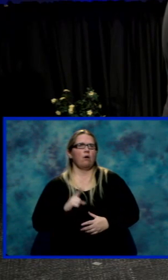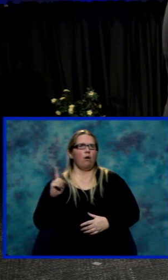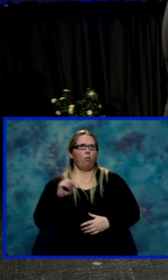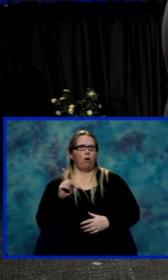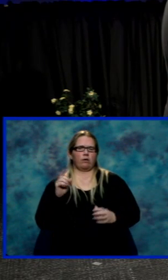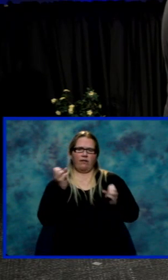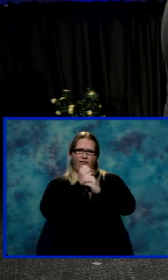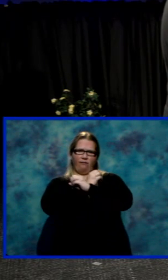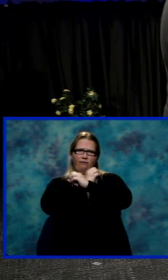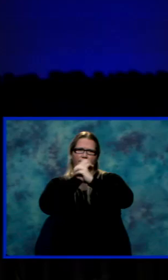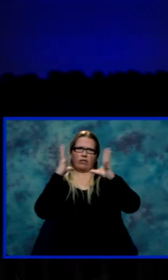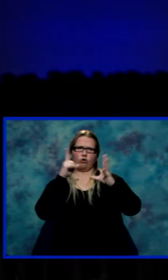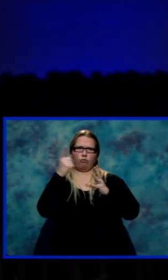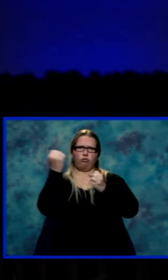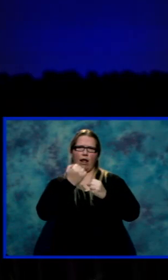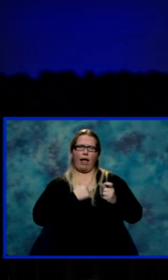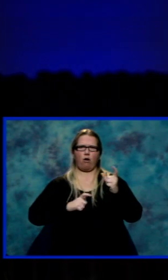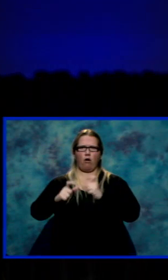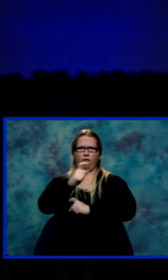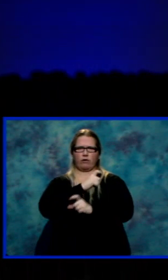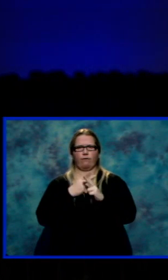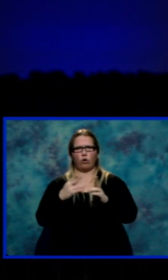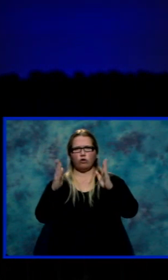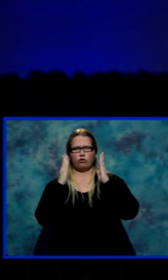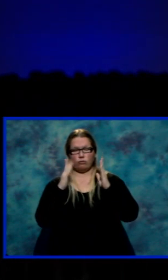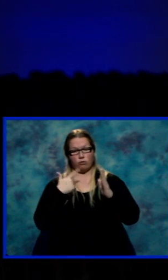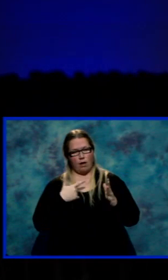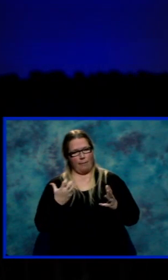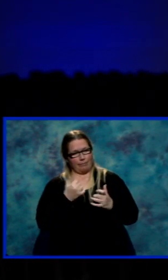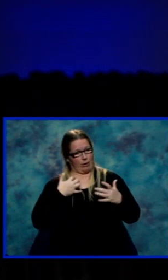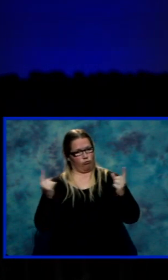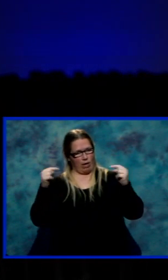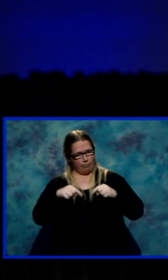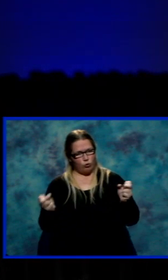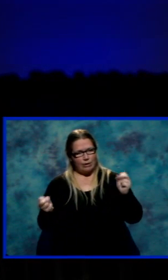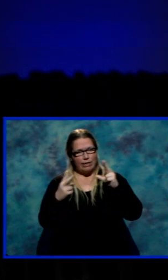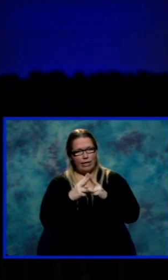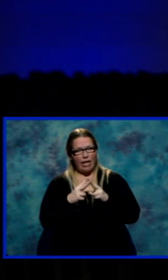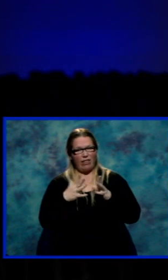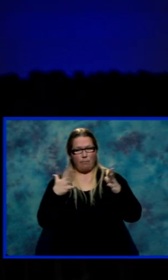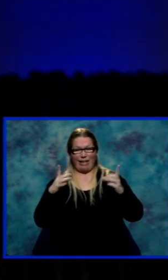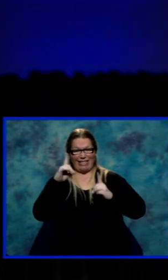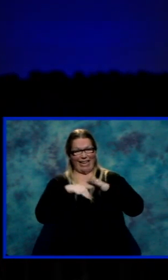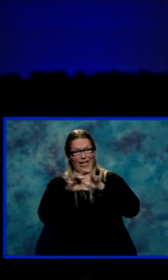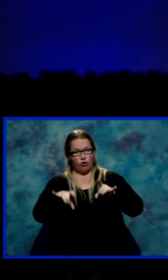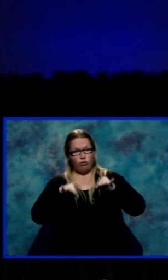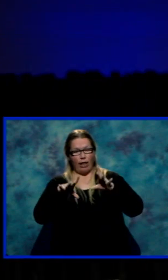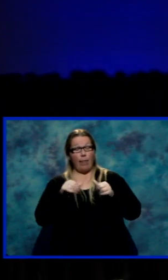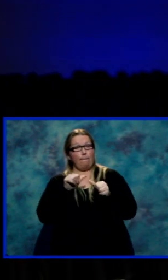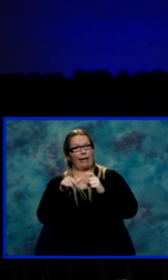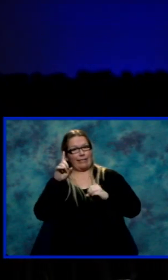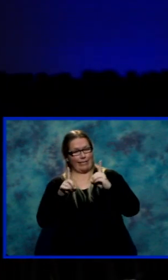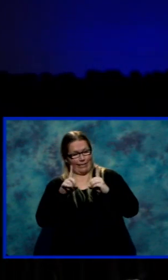into our conference for the church here? Because it must be exciting to come to Sydney. The biggest city in Australia, the best city in